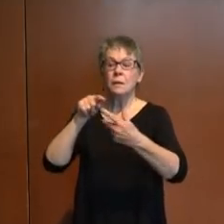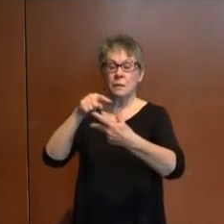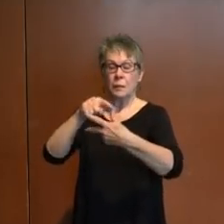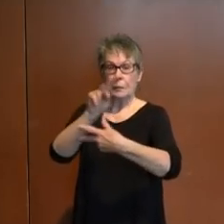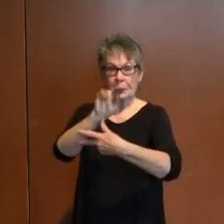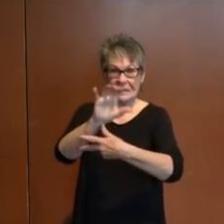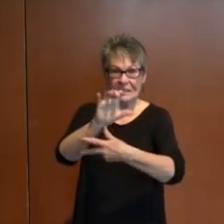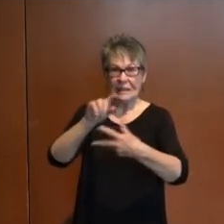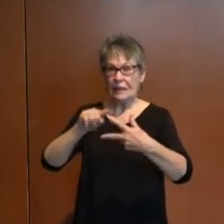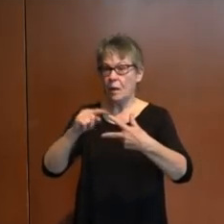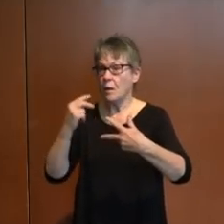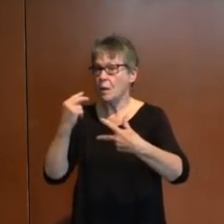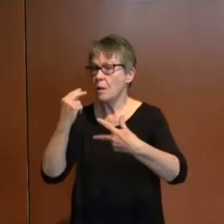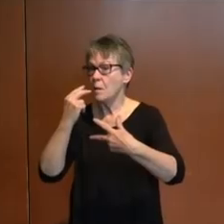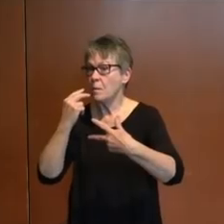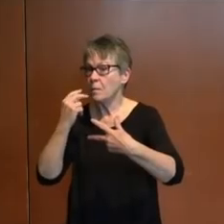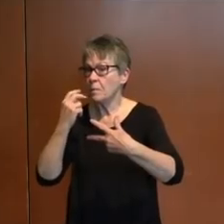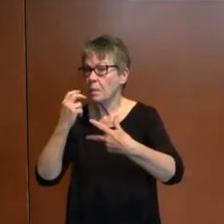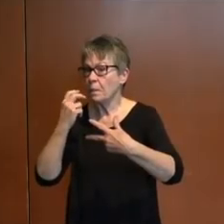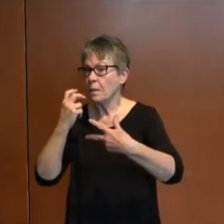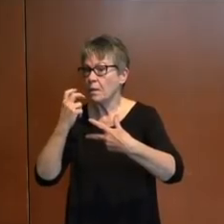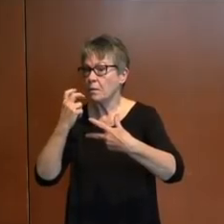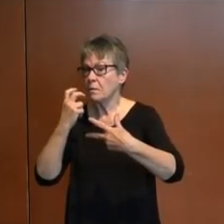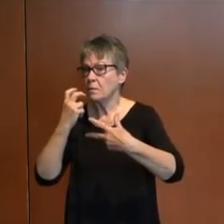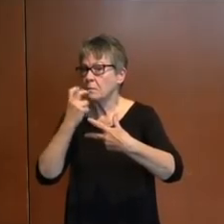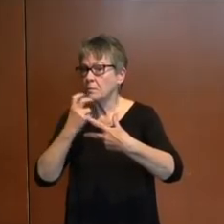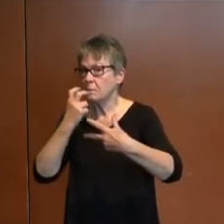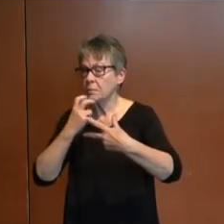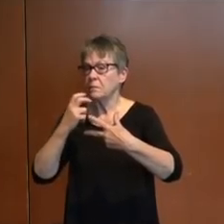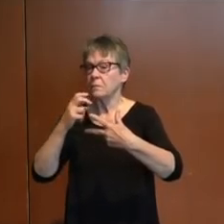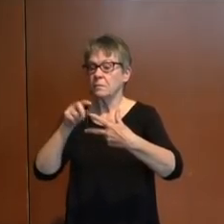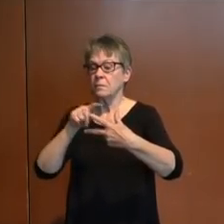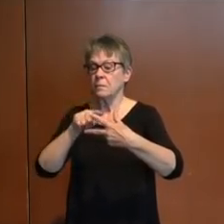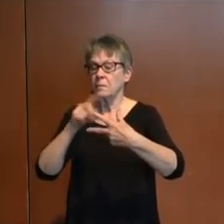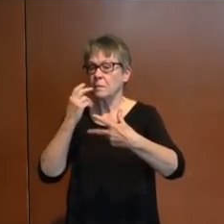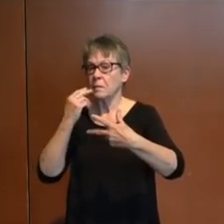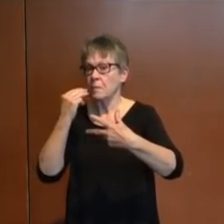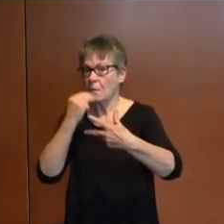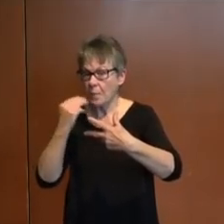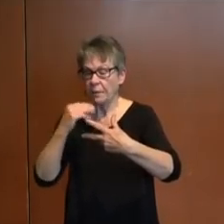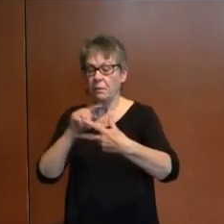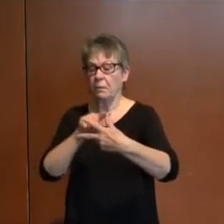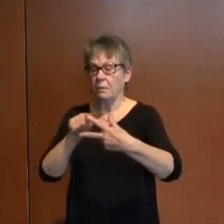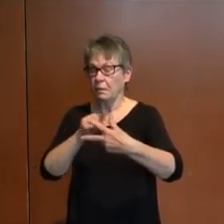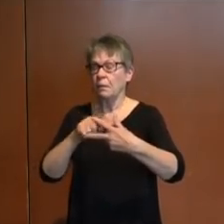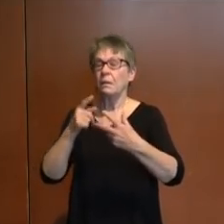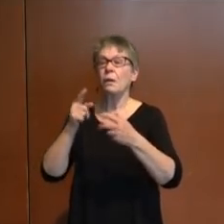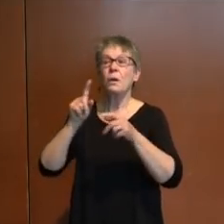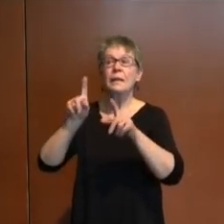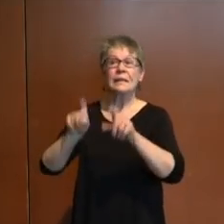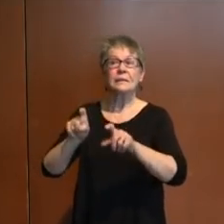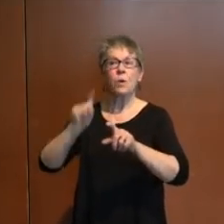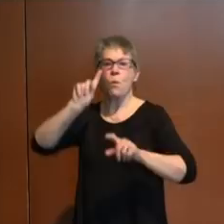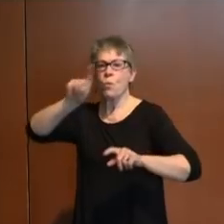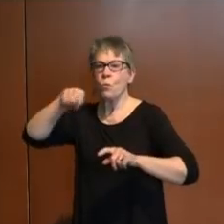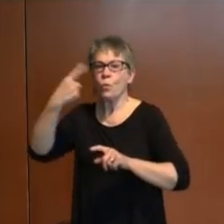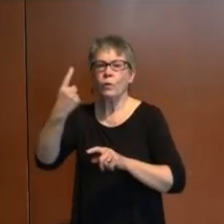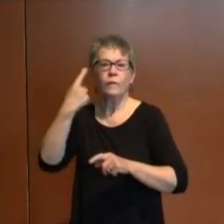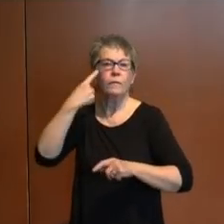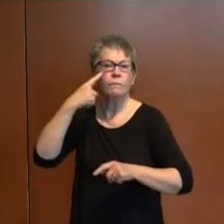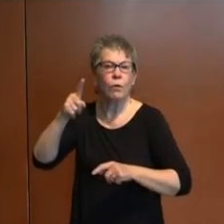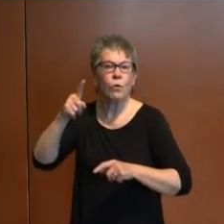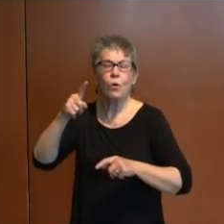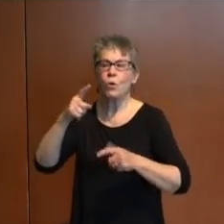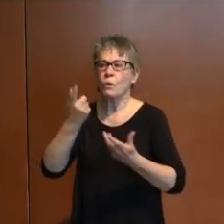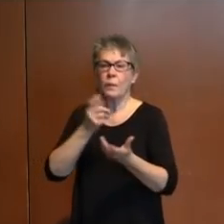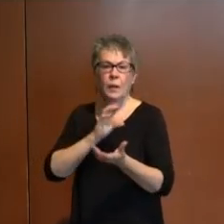March 28th, both at Bergen Community College as well as at the PNC Bank Arts Center,